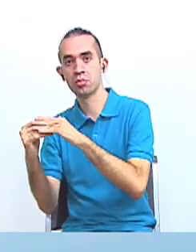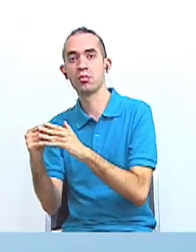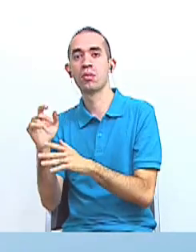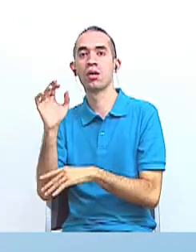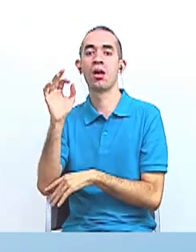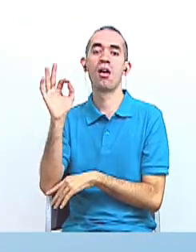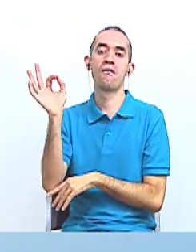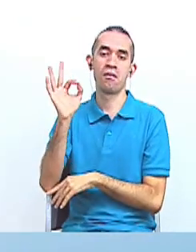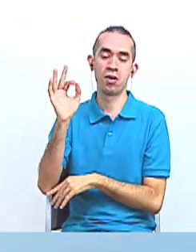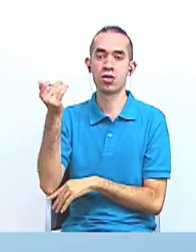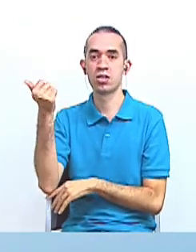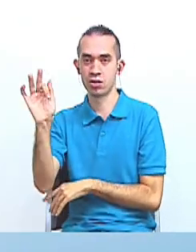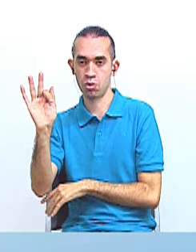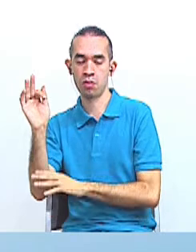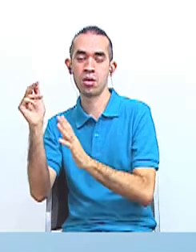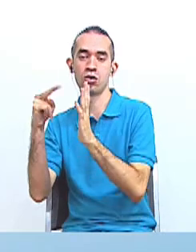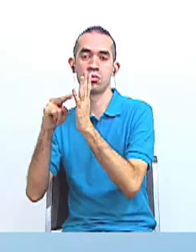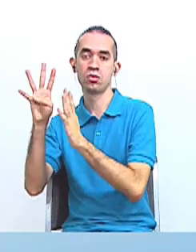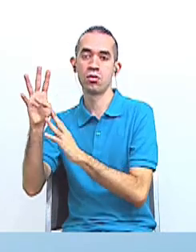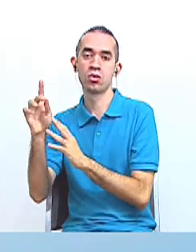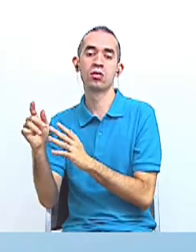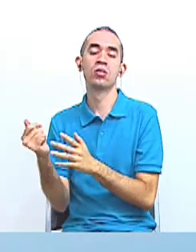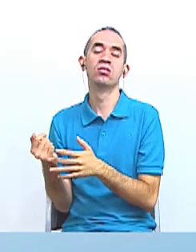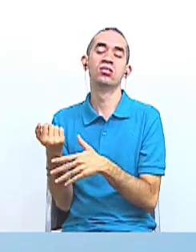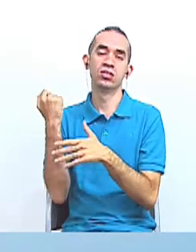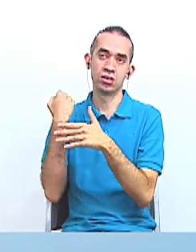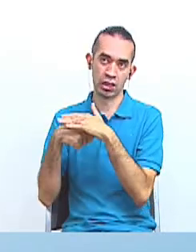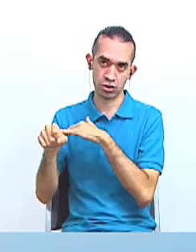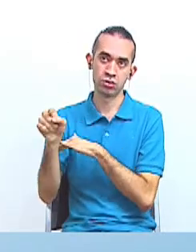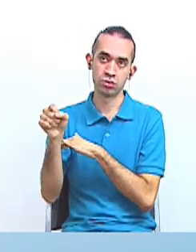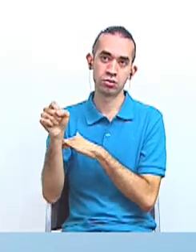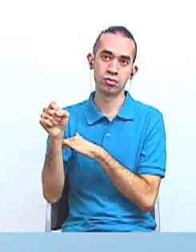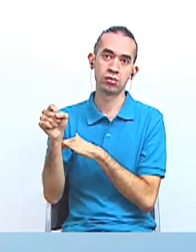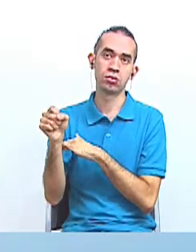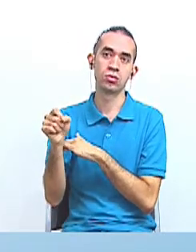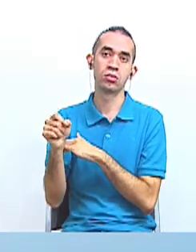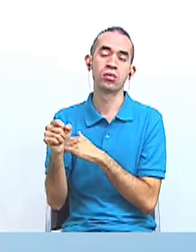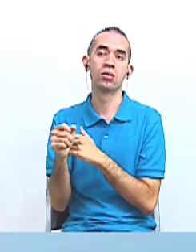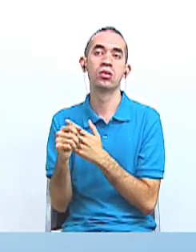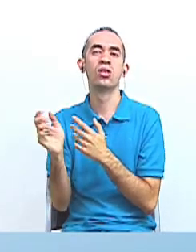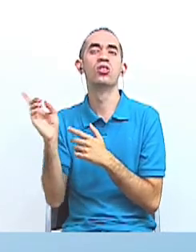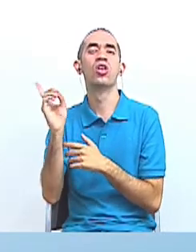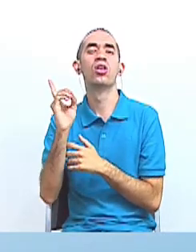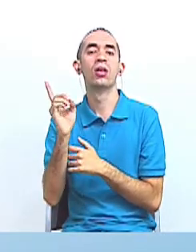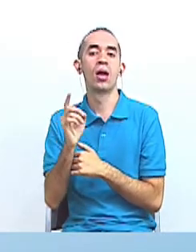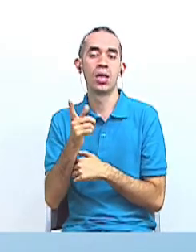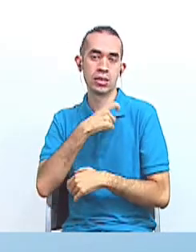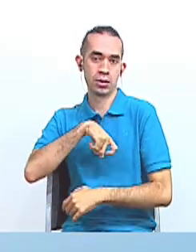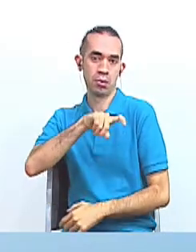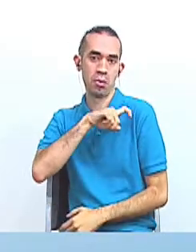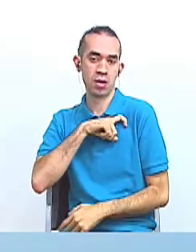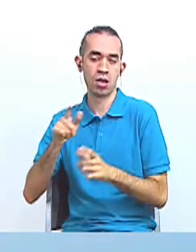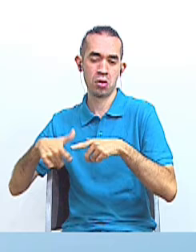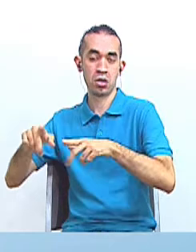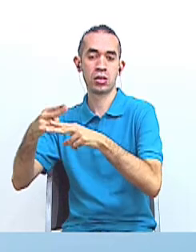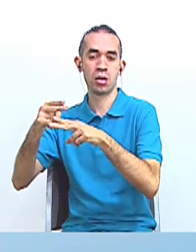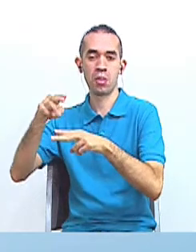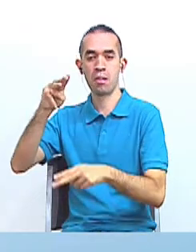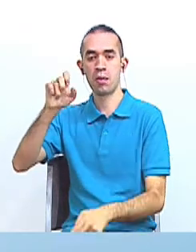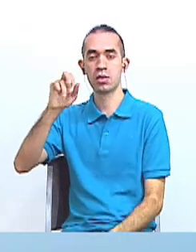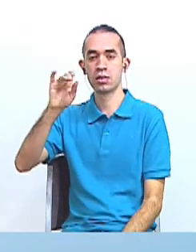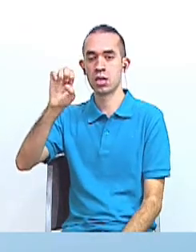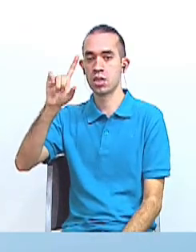19, 2004. She was born on that date, and she was born in Marsella, Spain. Even though she's